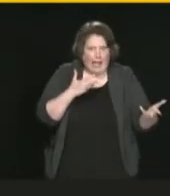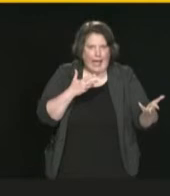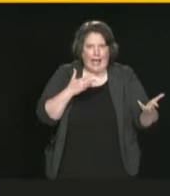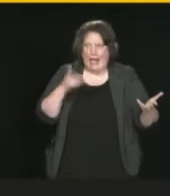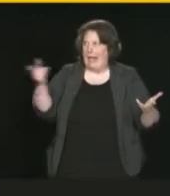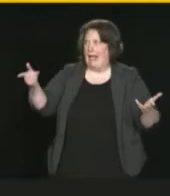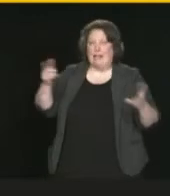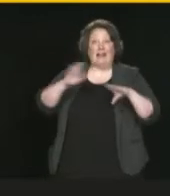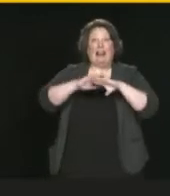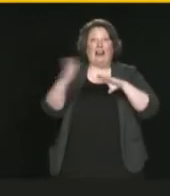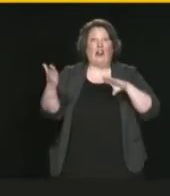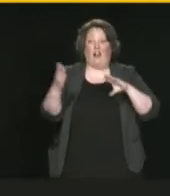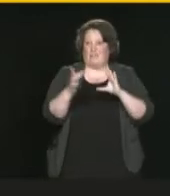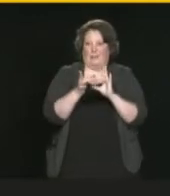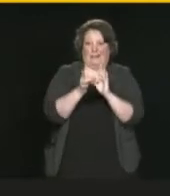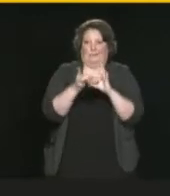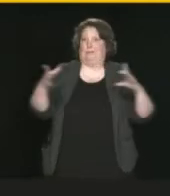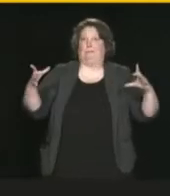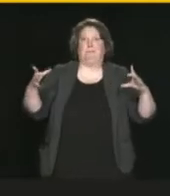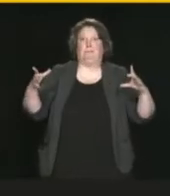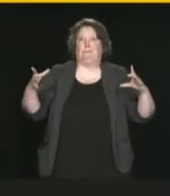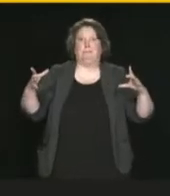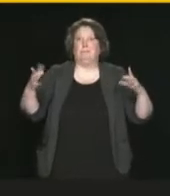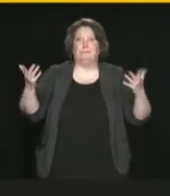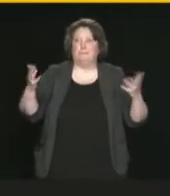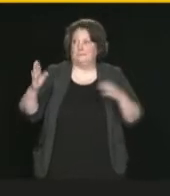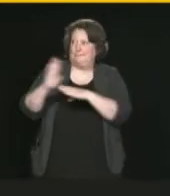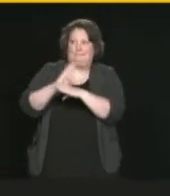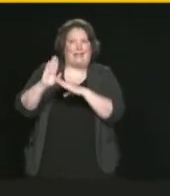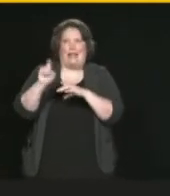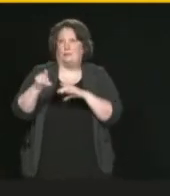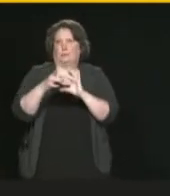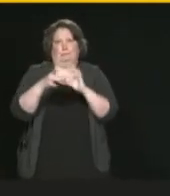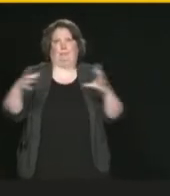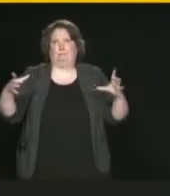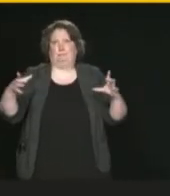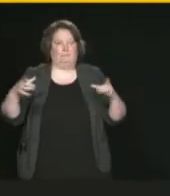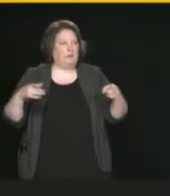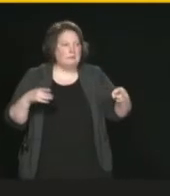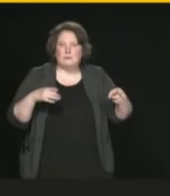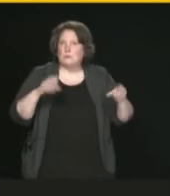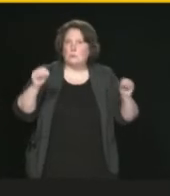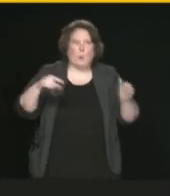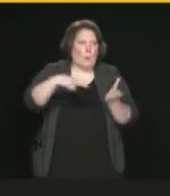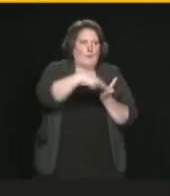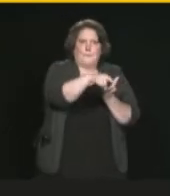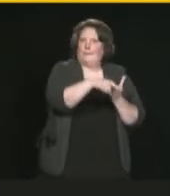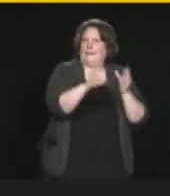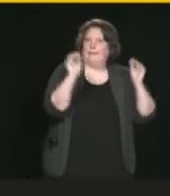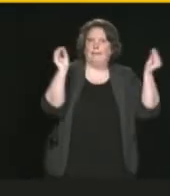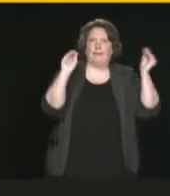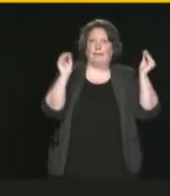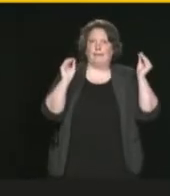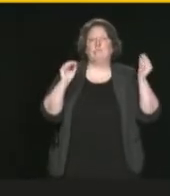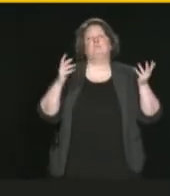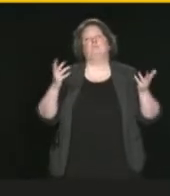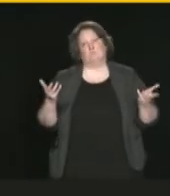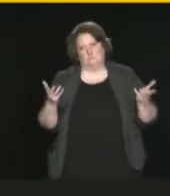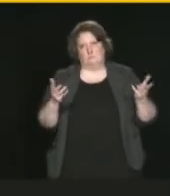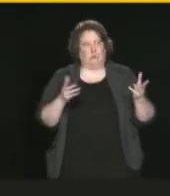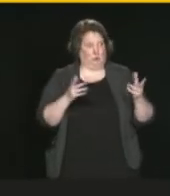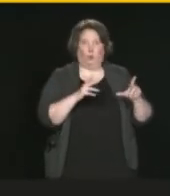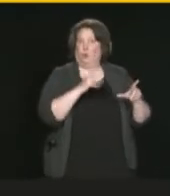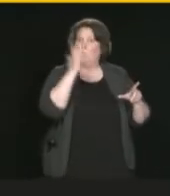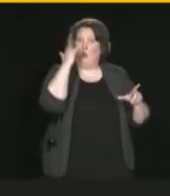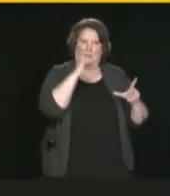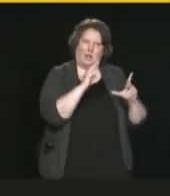to their job. There were thousands of people out there who were not receiving a paycheck anymore, and we needed to ensure that those people could